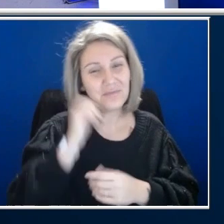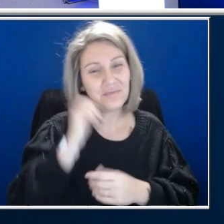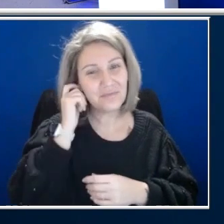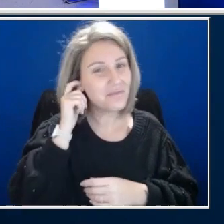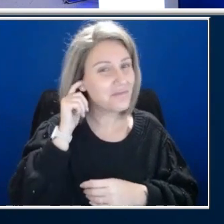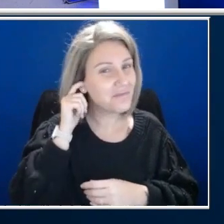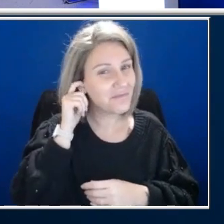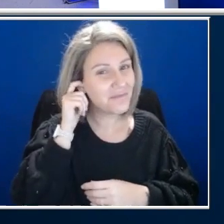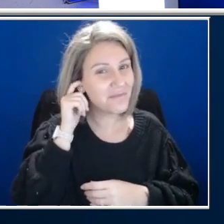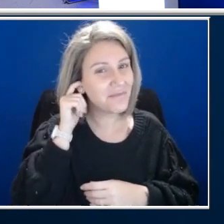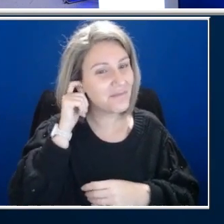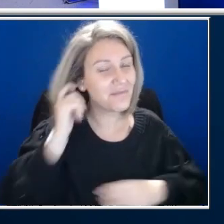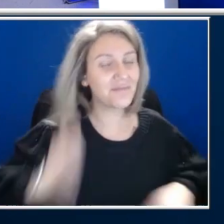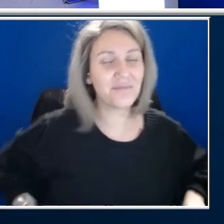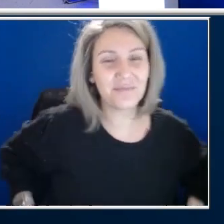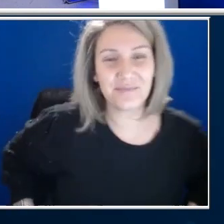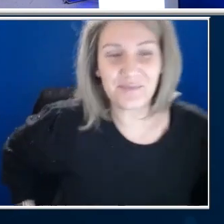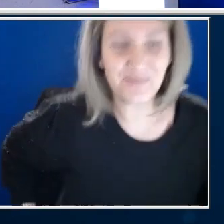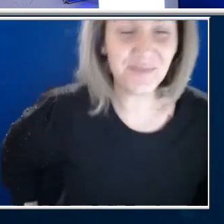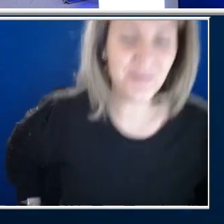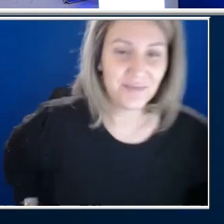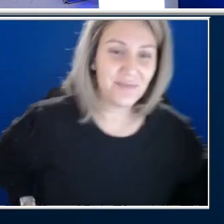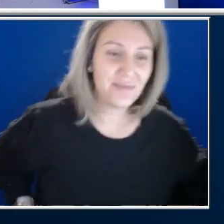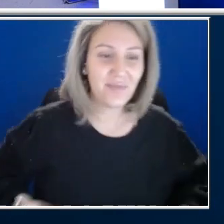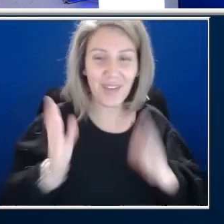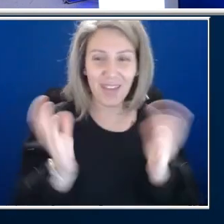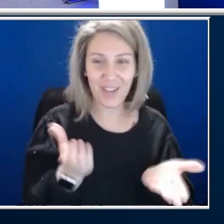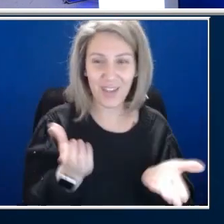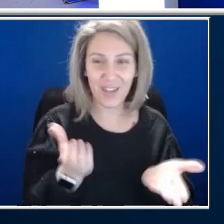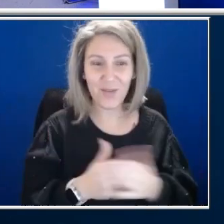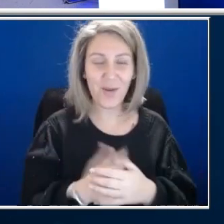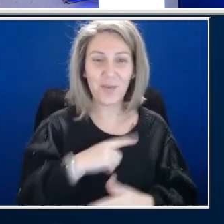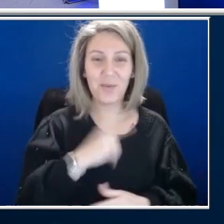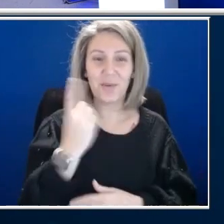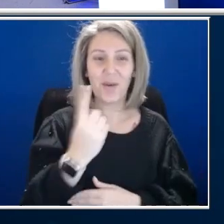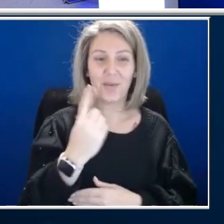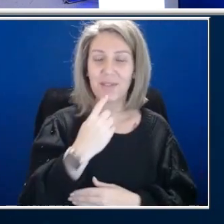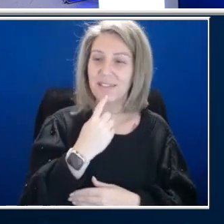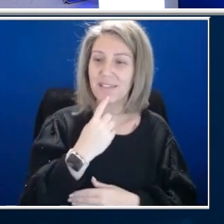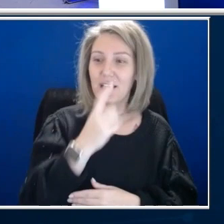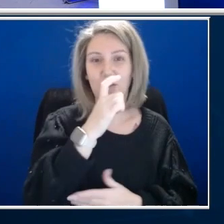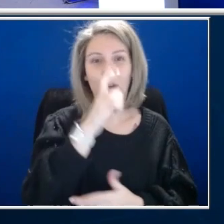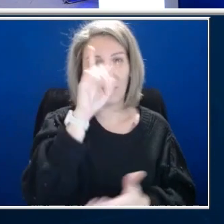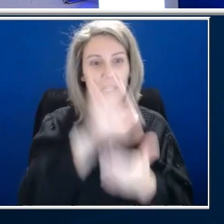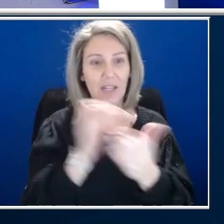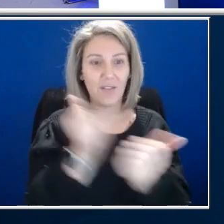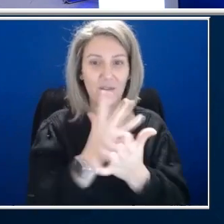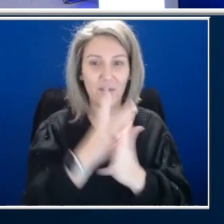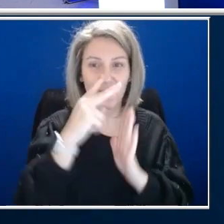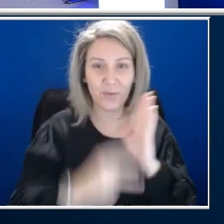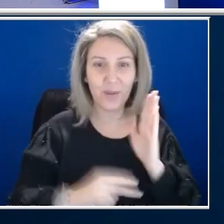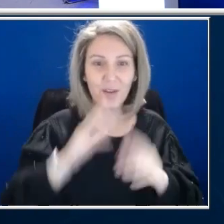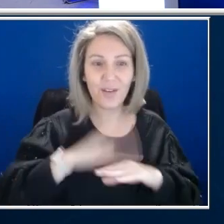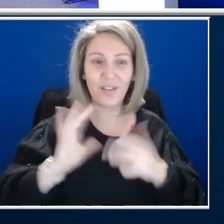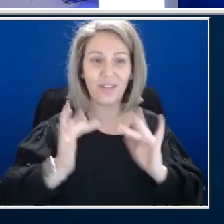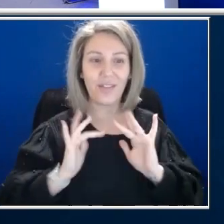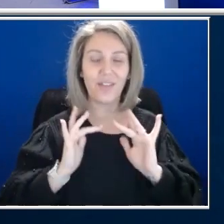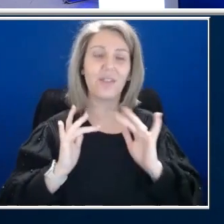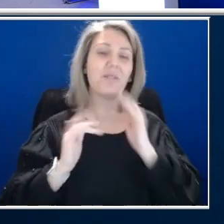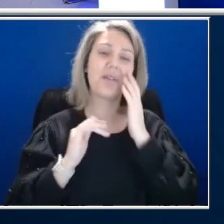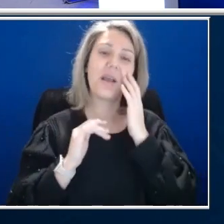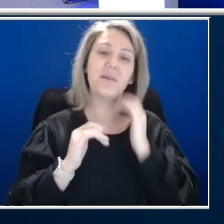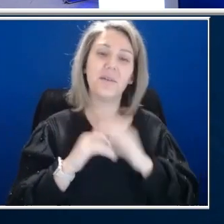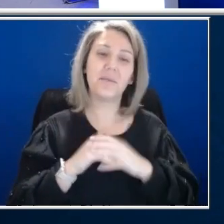I have to, and here you are, and we always say don't believe everything you read on the internet, certainly when it comes to to health and